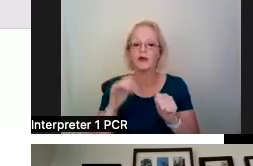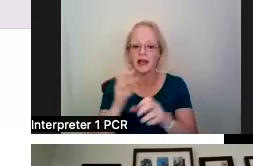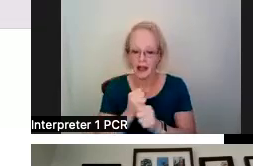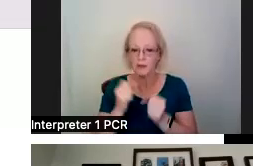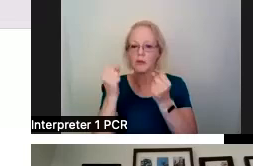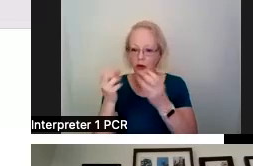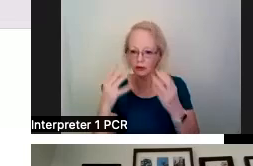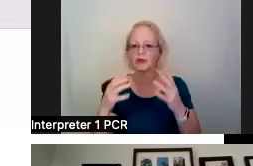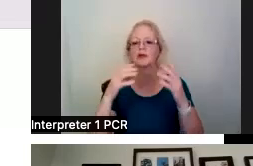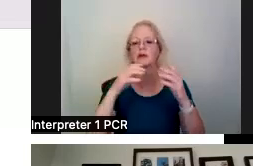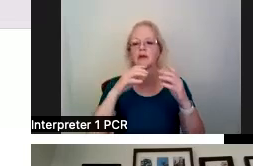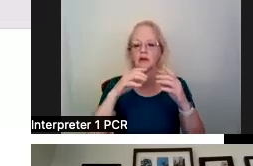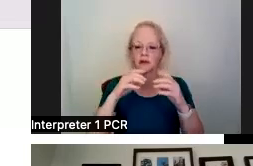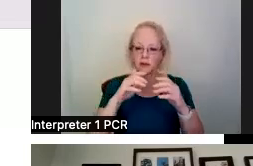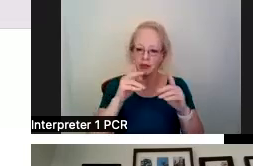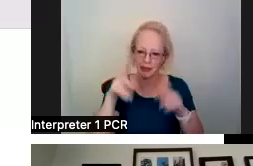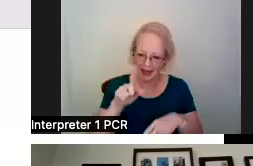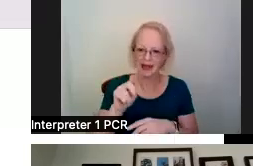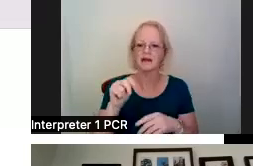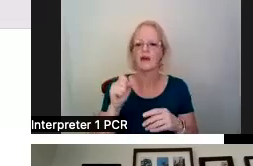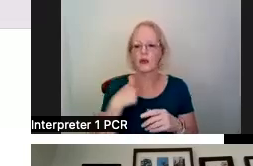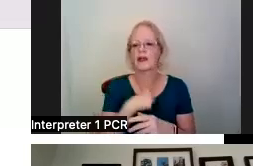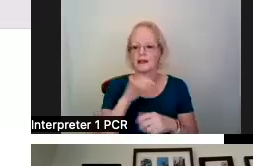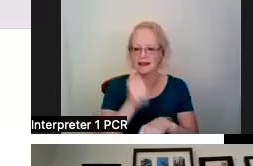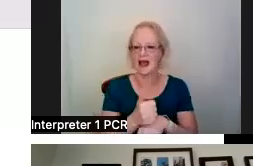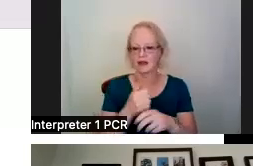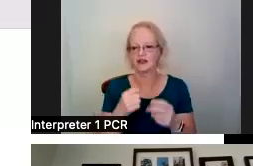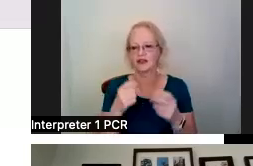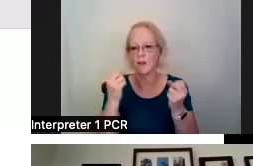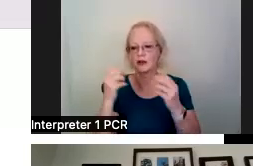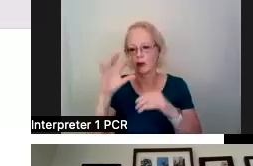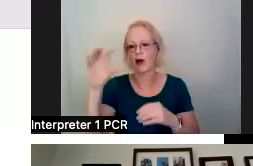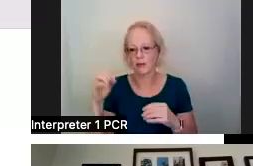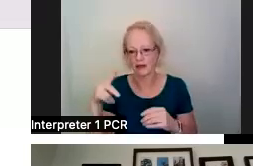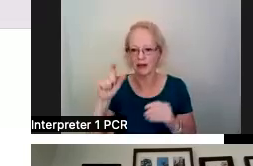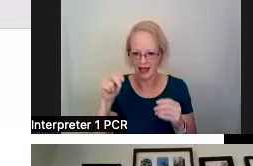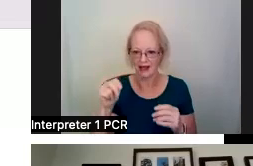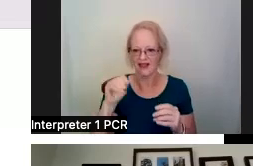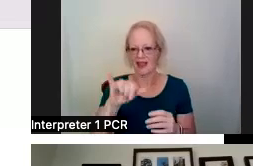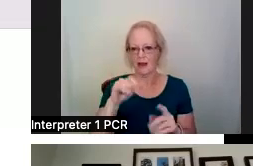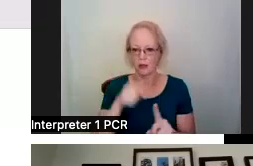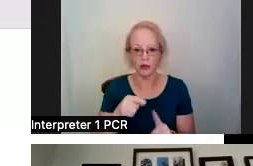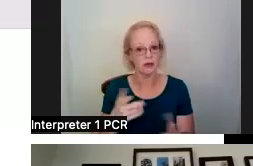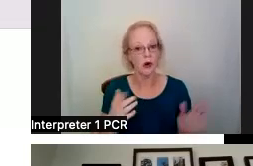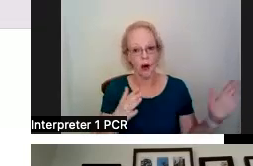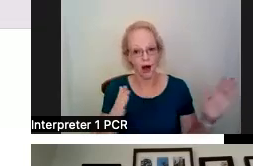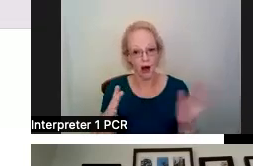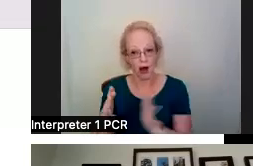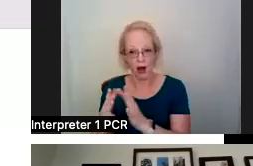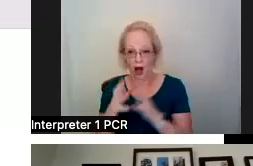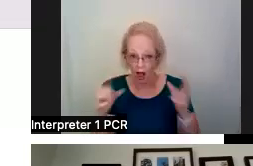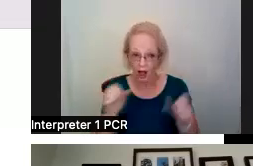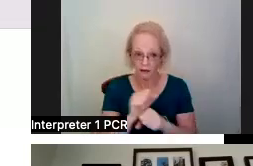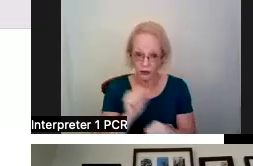employer plan, and we established a multiple employer. So a lot went on, and it's a lot of work. It's 20